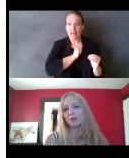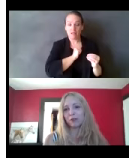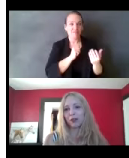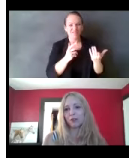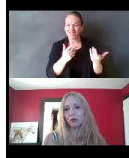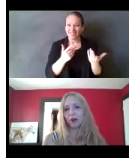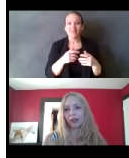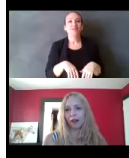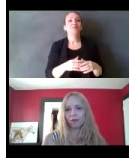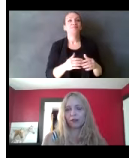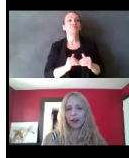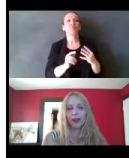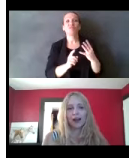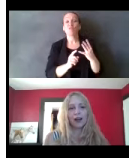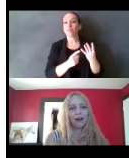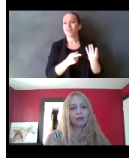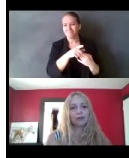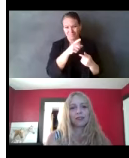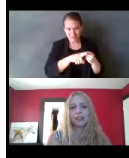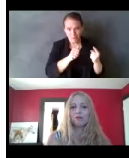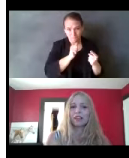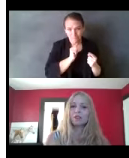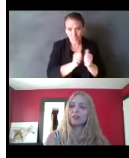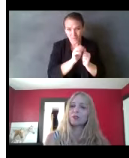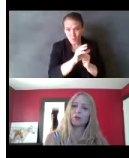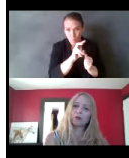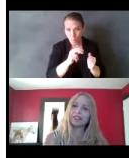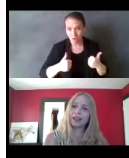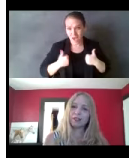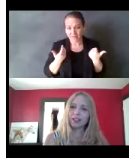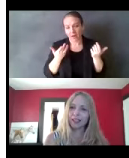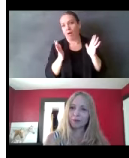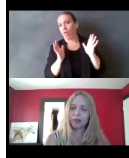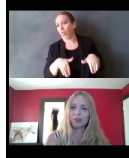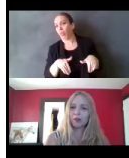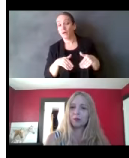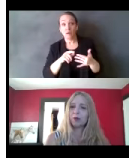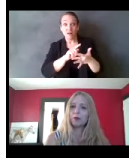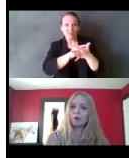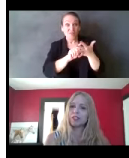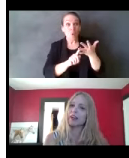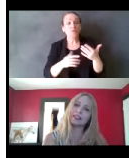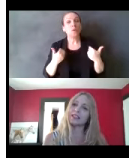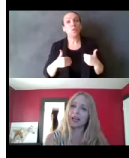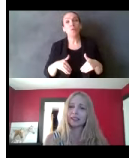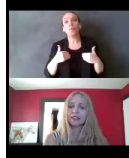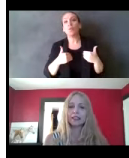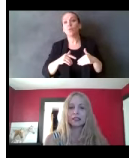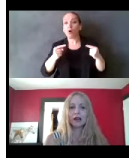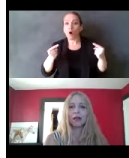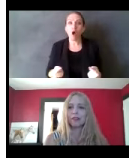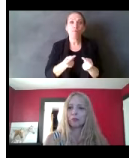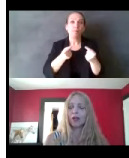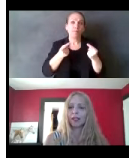own life, you're not strong enough. The effects of this were really devastating because people were stuck in